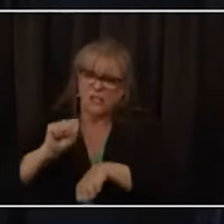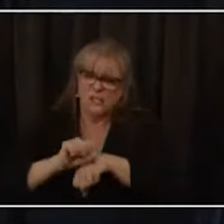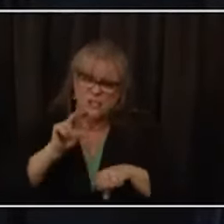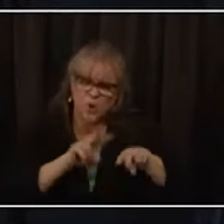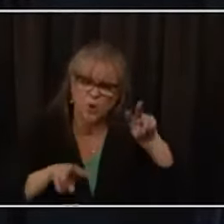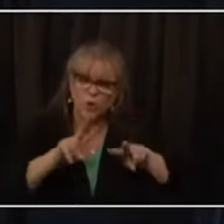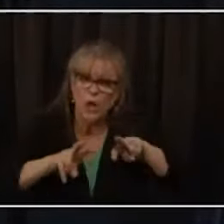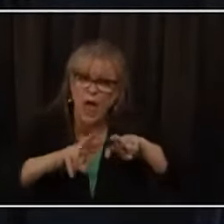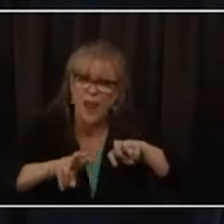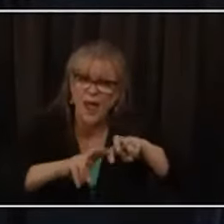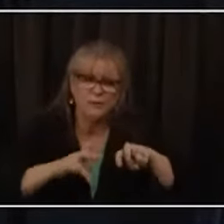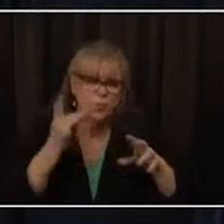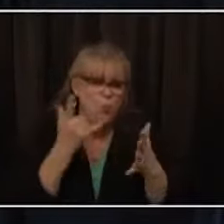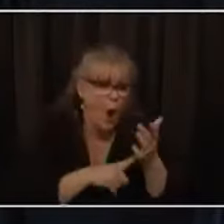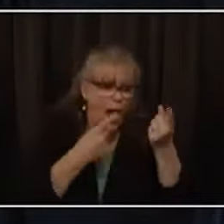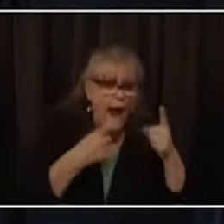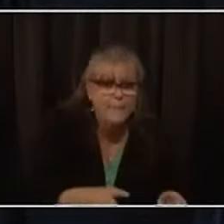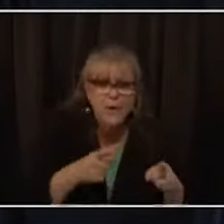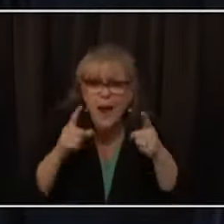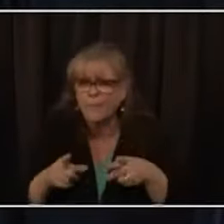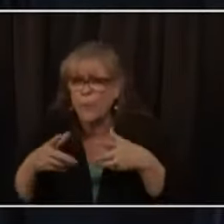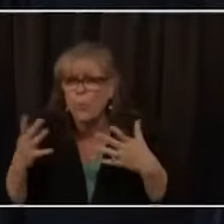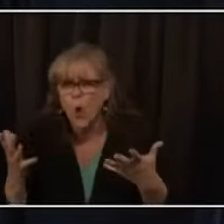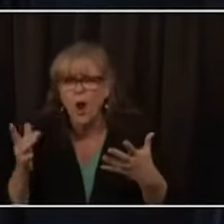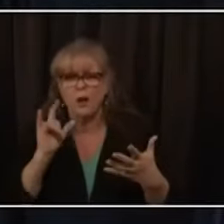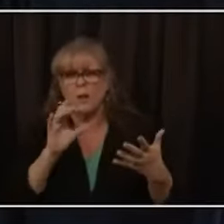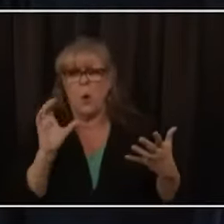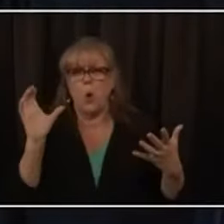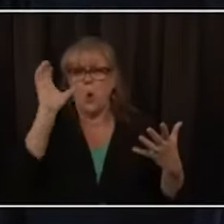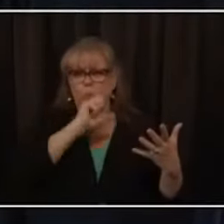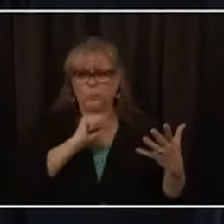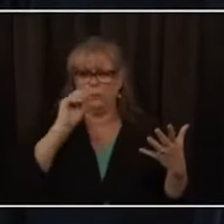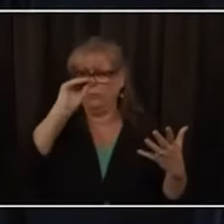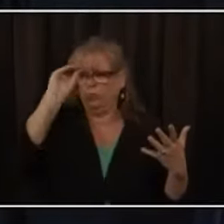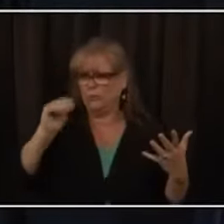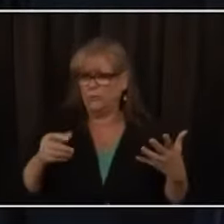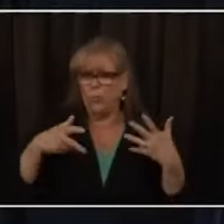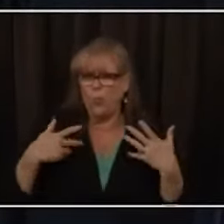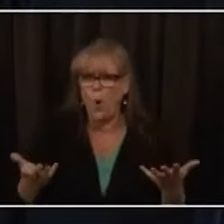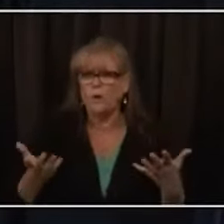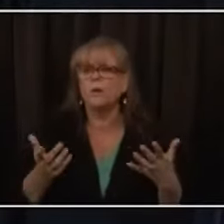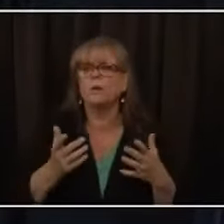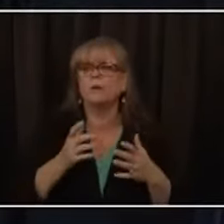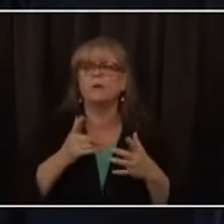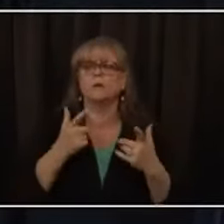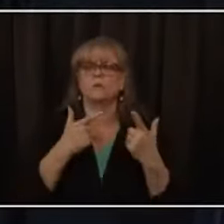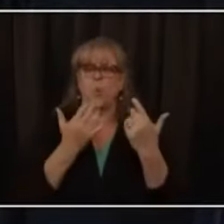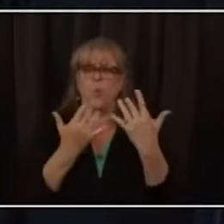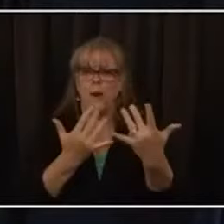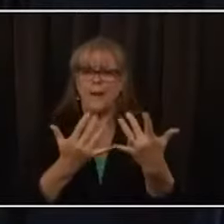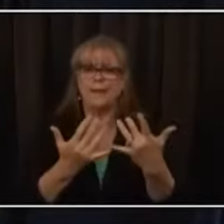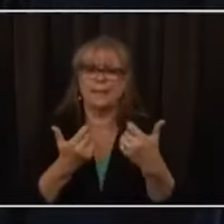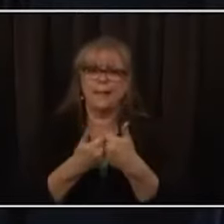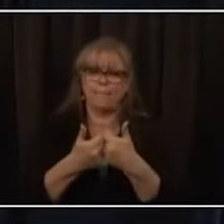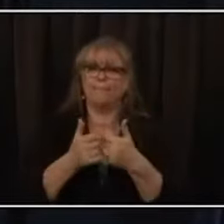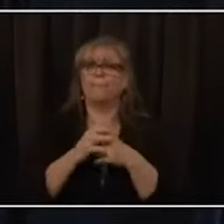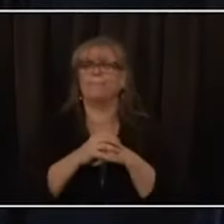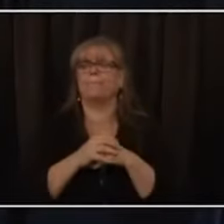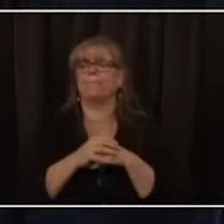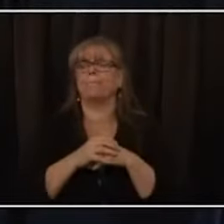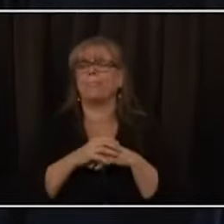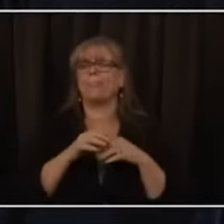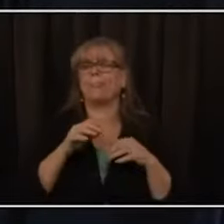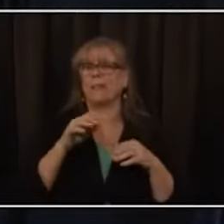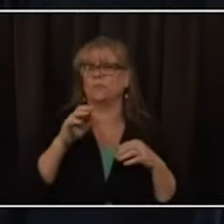about the rates of these events happening in the weeks following vaccination and see, are they happening at the same